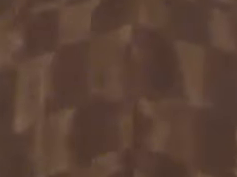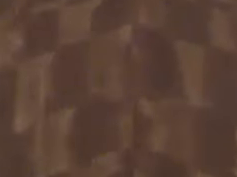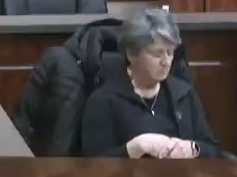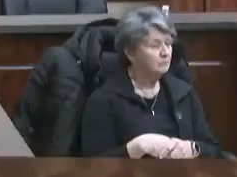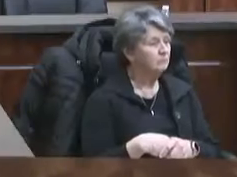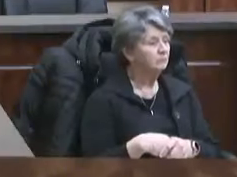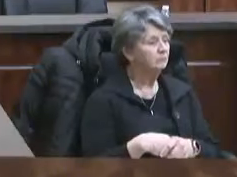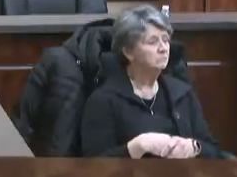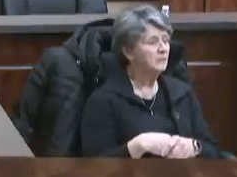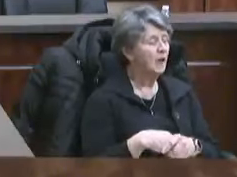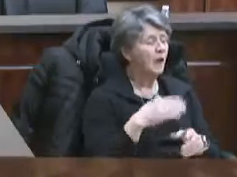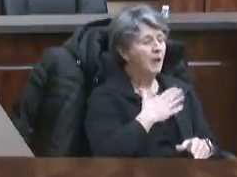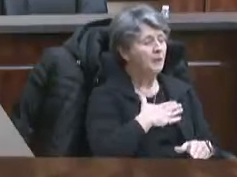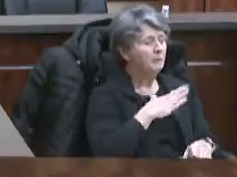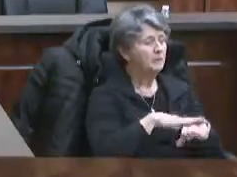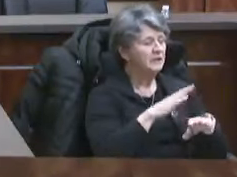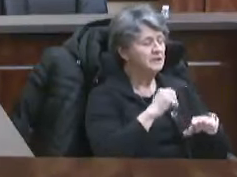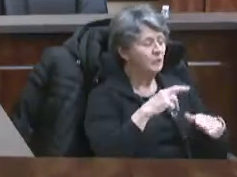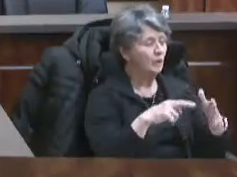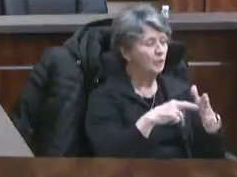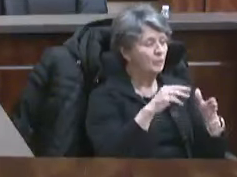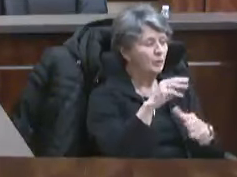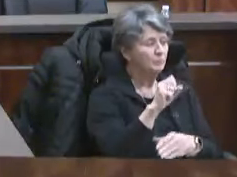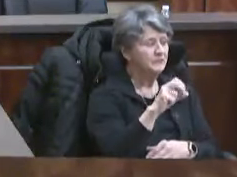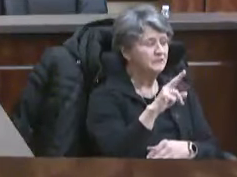Ms. Rao, would you please call the roll?